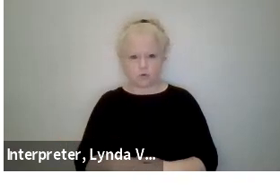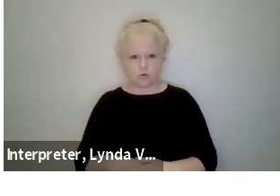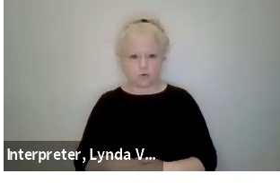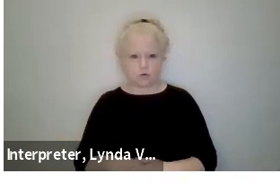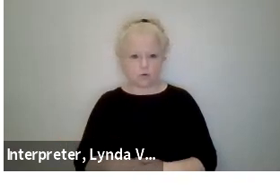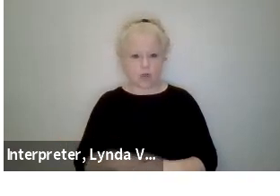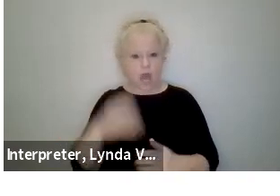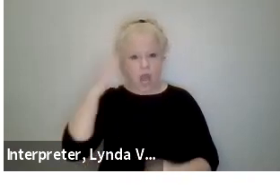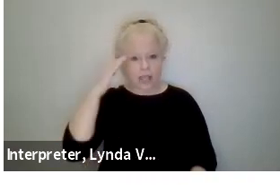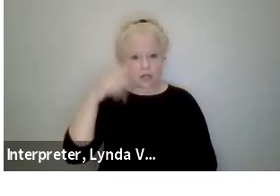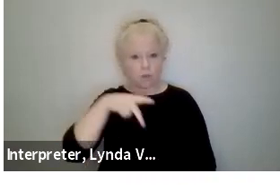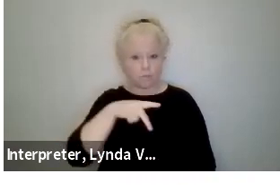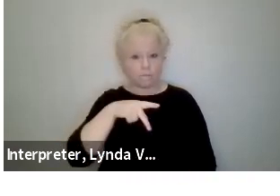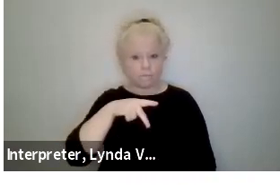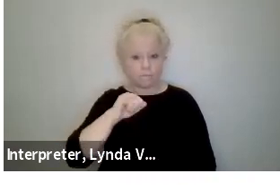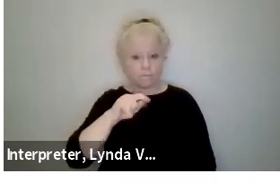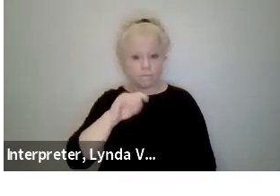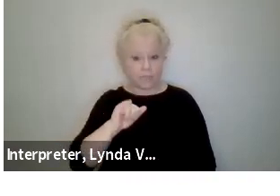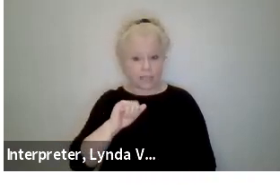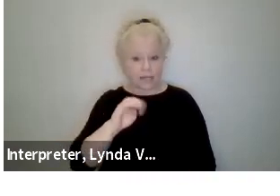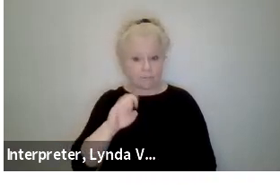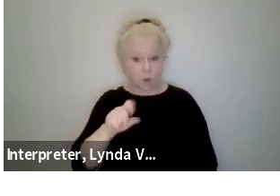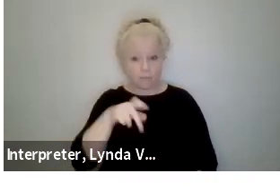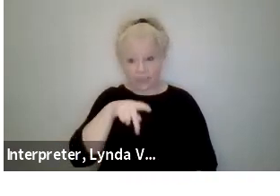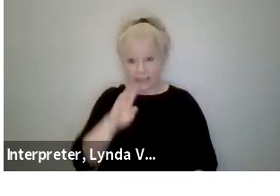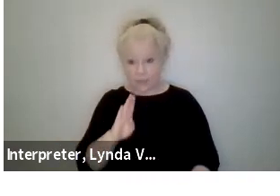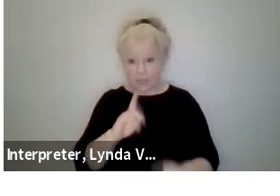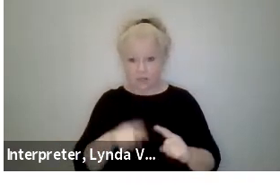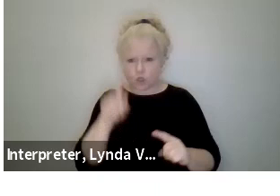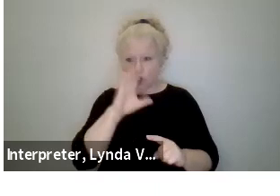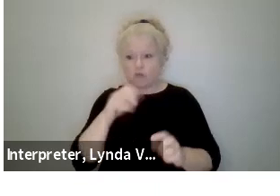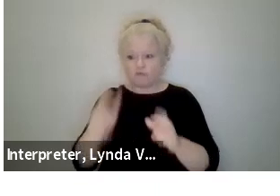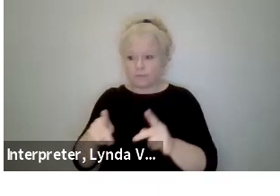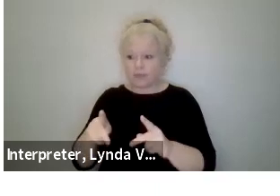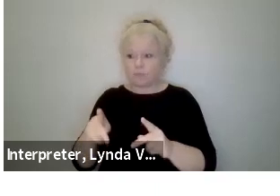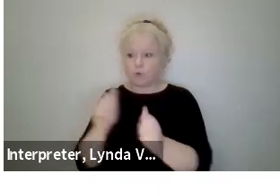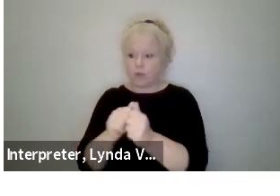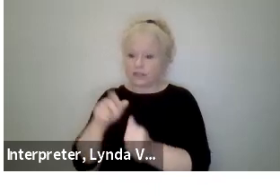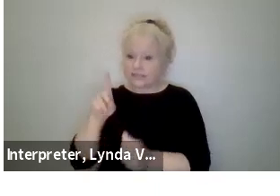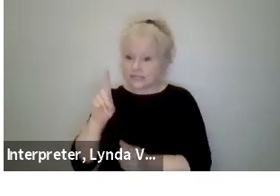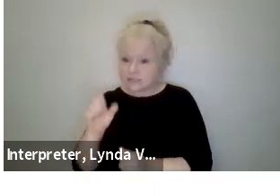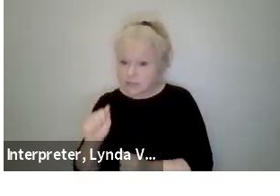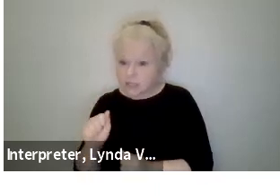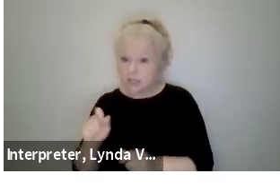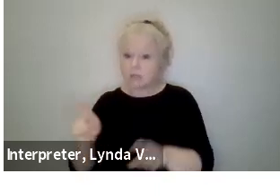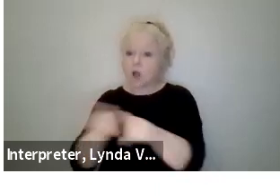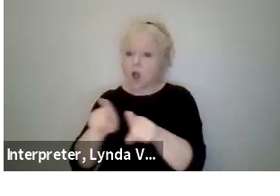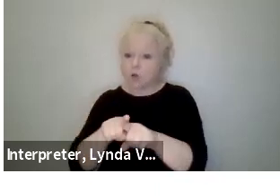Pitney Bowes is looking for ways to help those with people with disabilities and vision to get employment